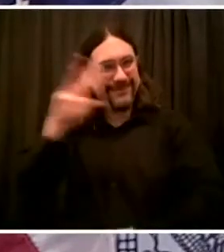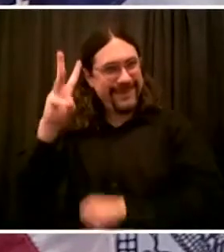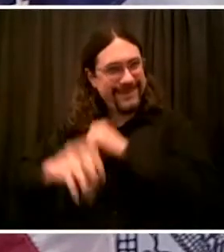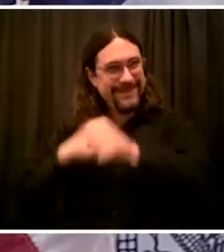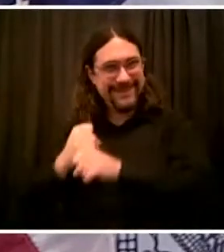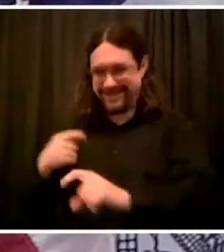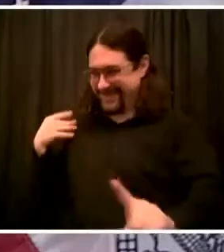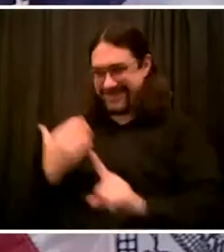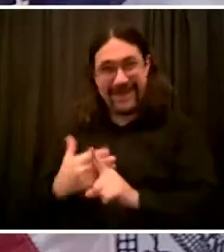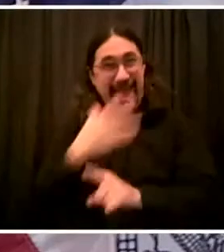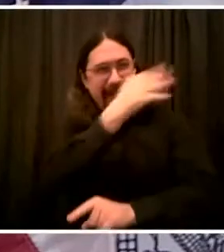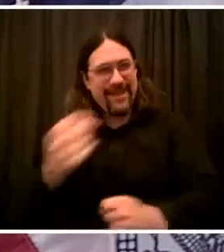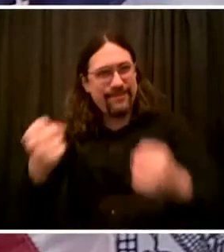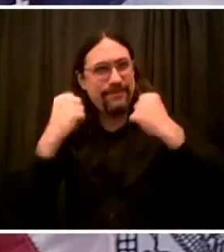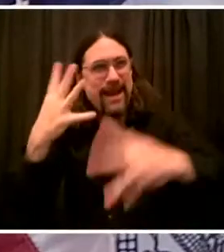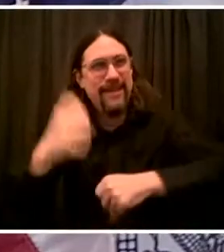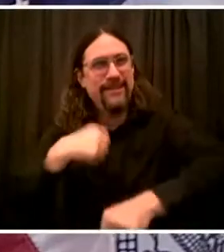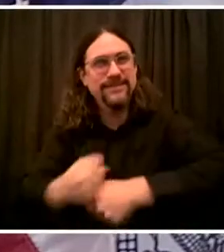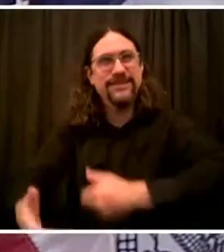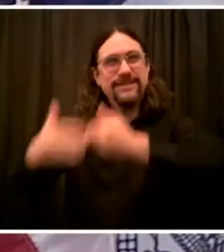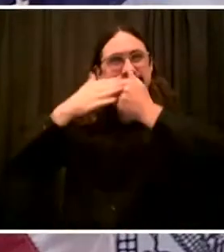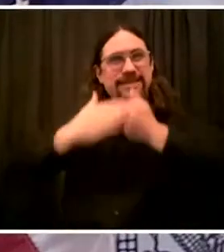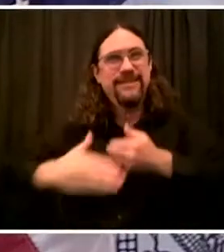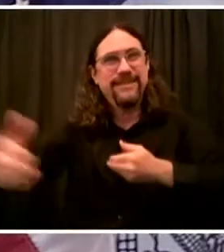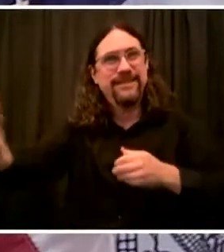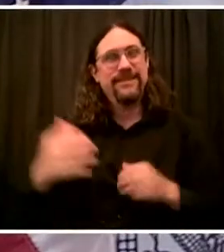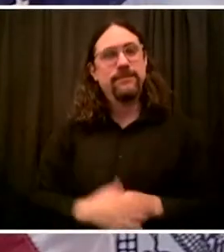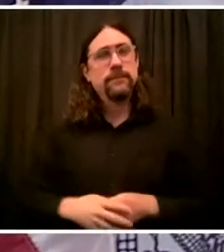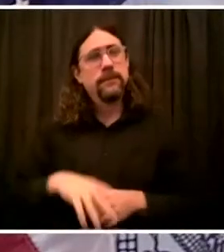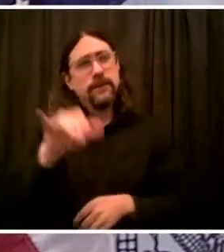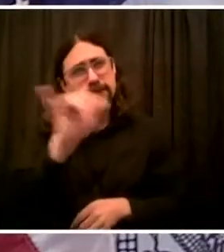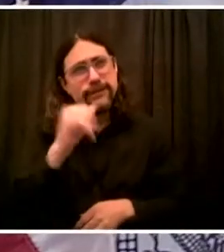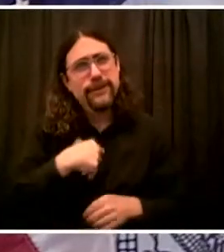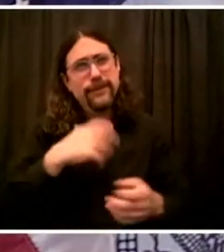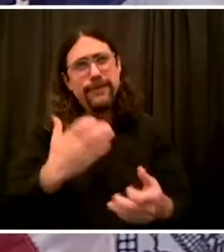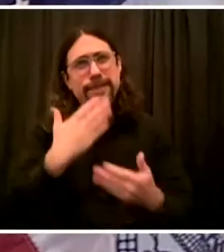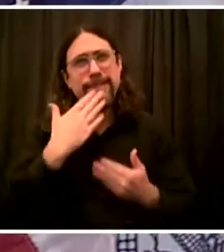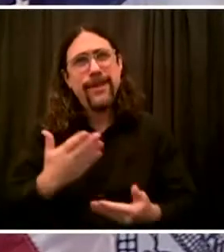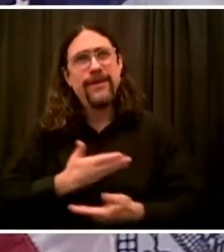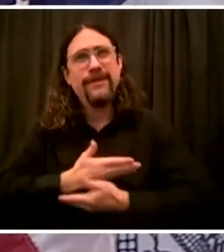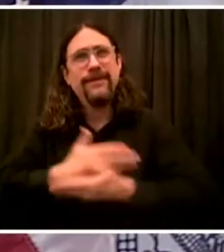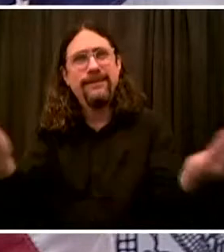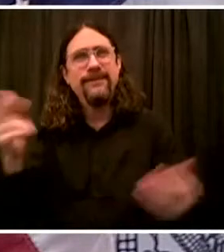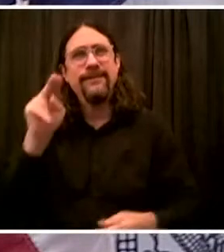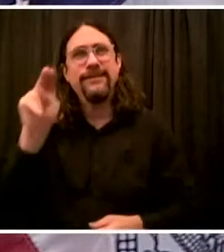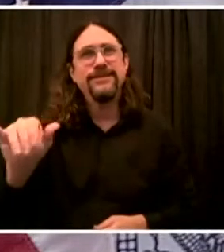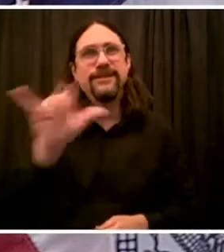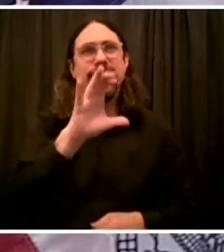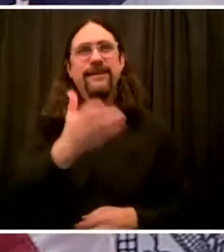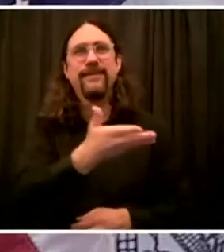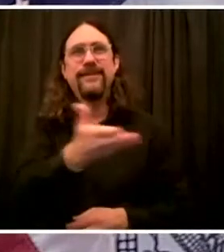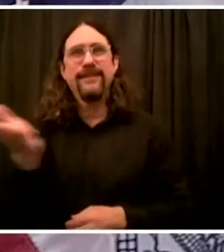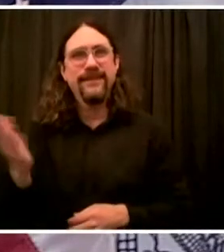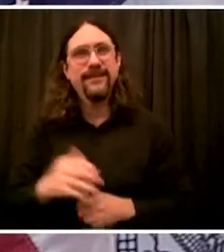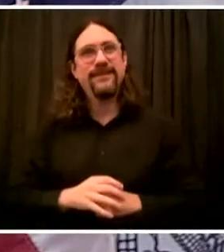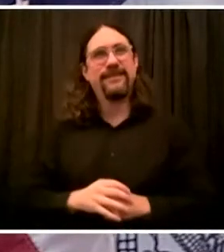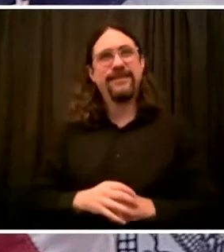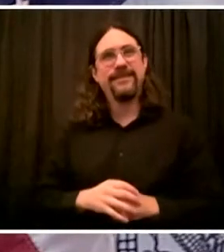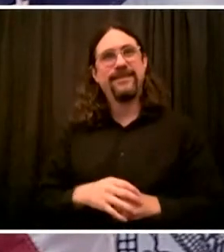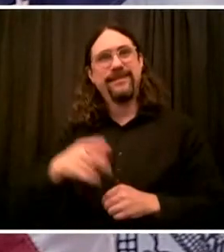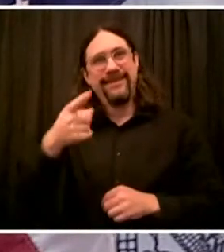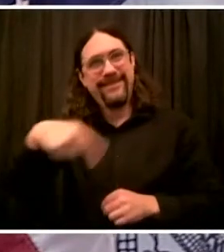people in New York City for giving me a moment to send out that anniversary message. And when I